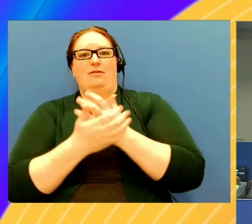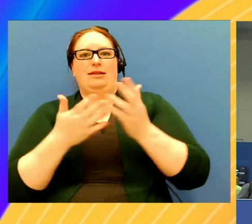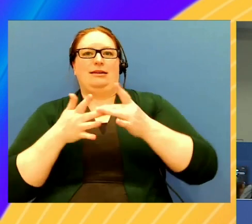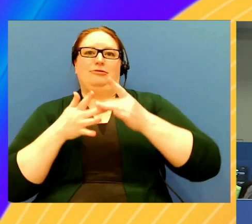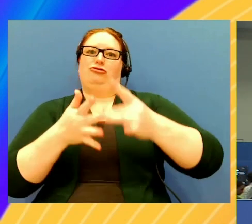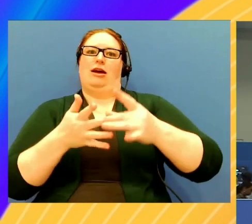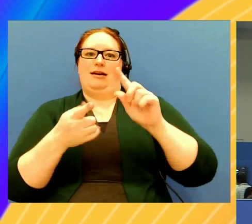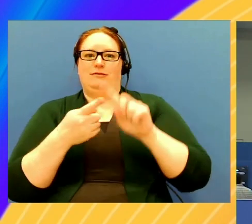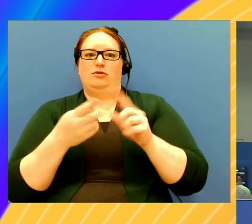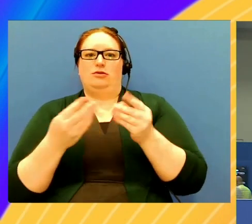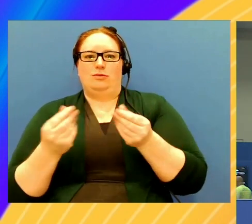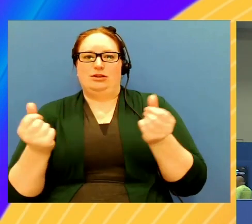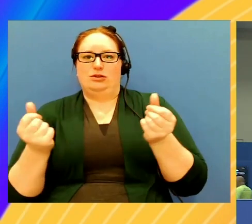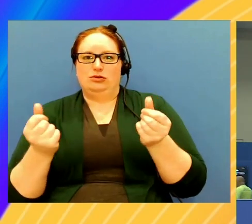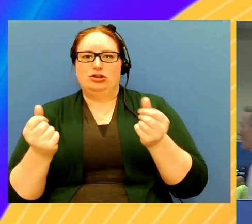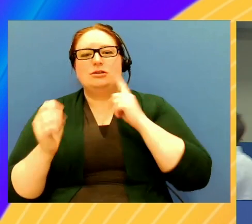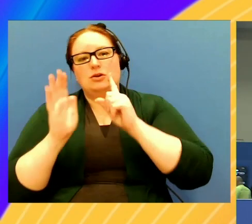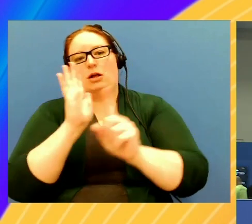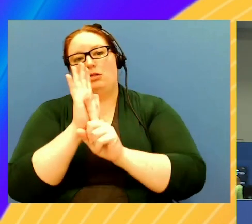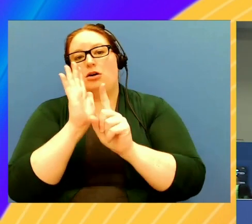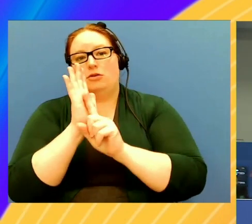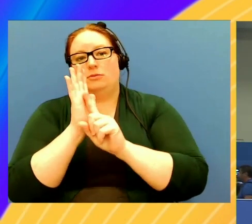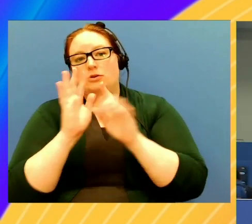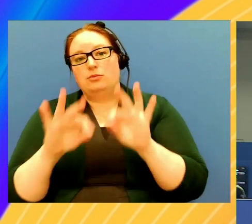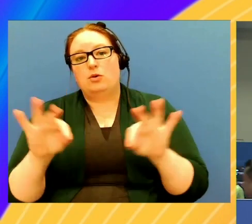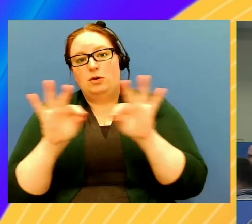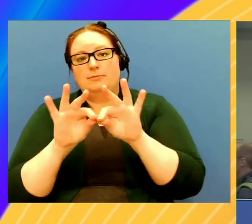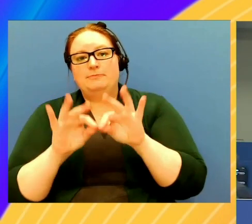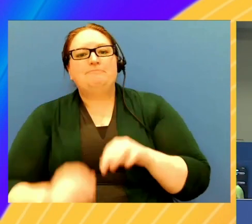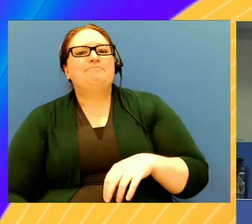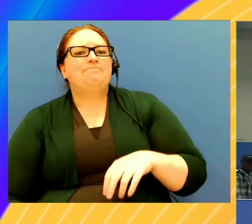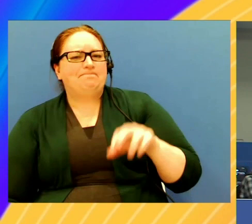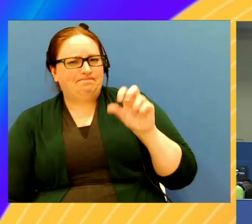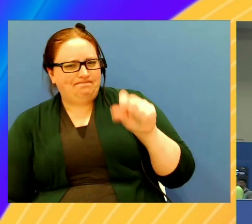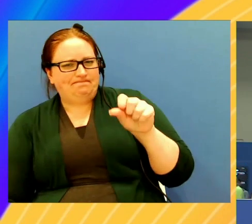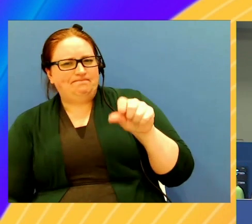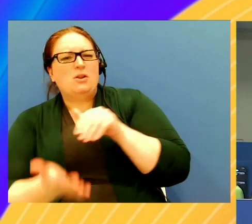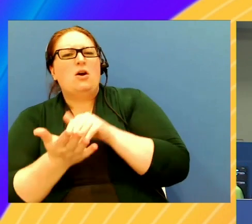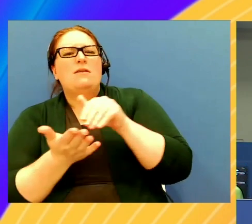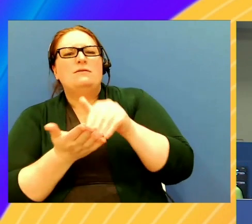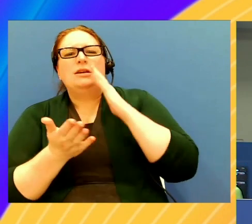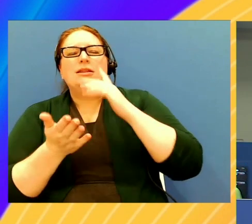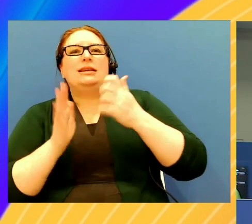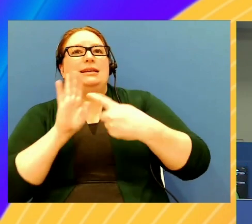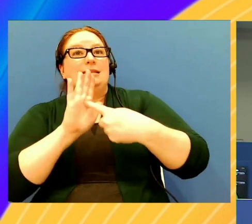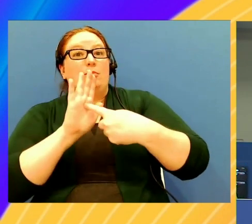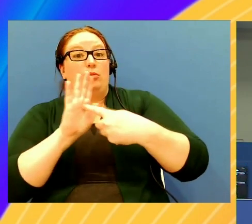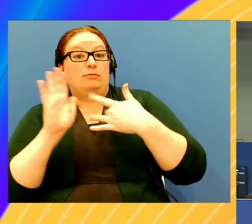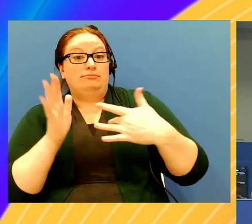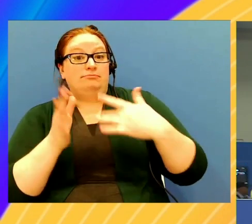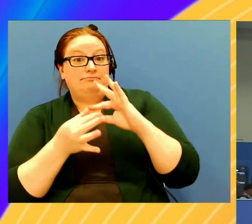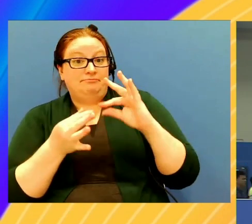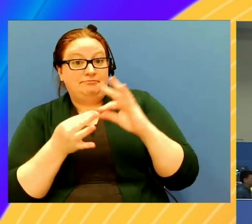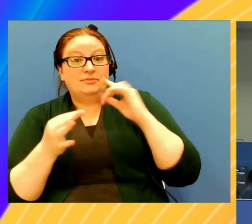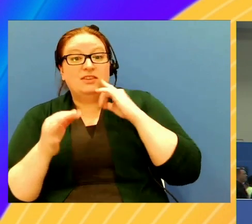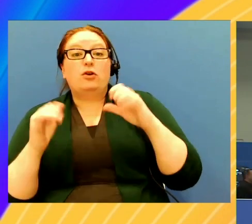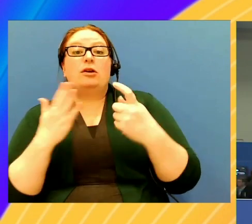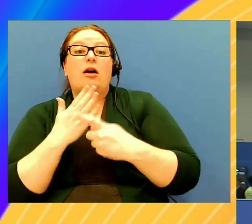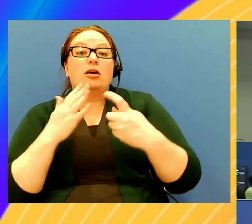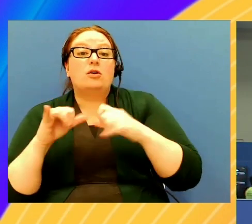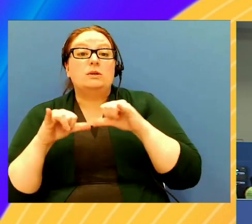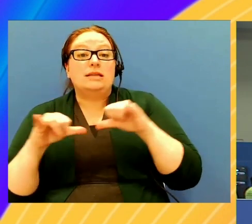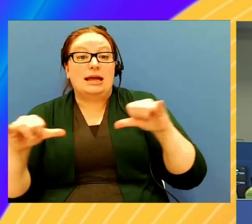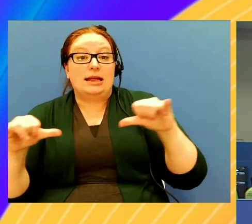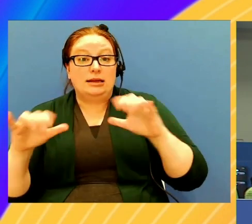So alarms, very important. Yeah, a lot of times the example that I will usually talk about is for an auto-scaling group, you would